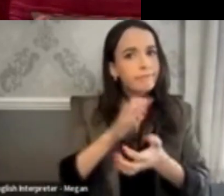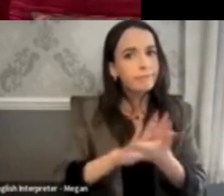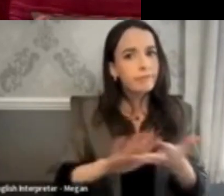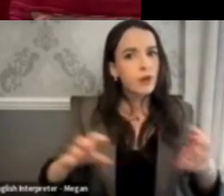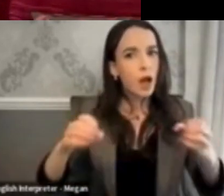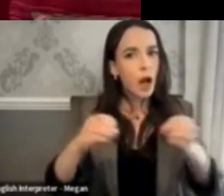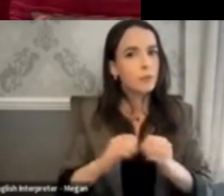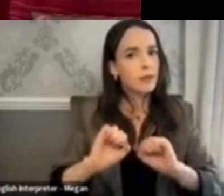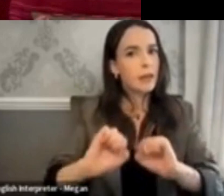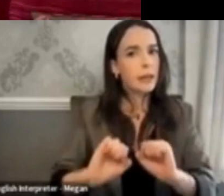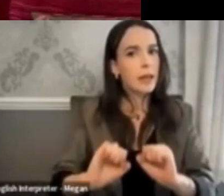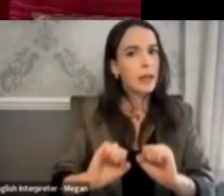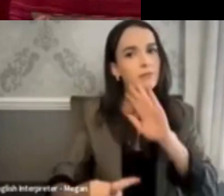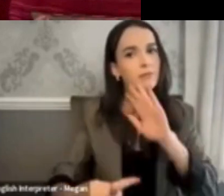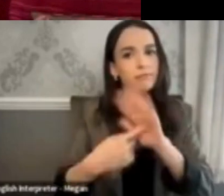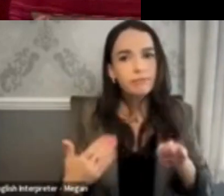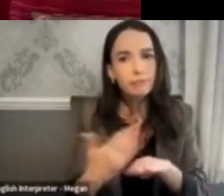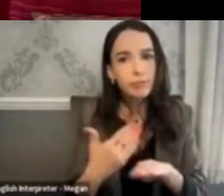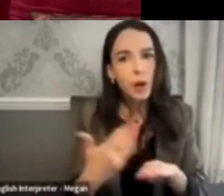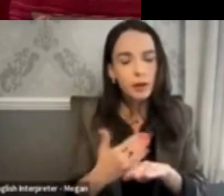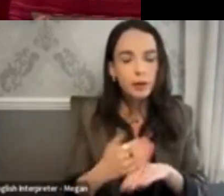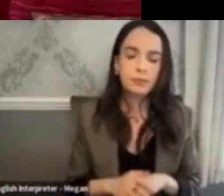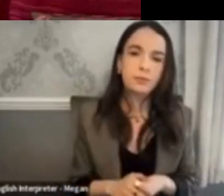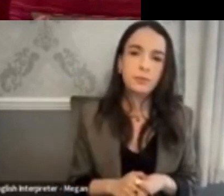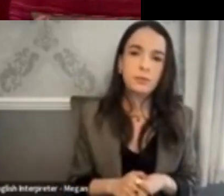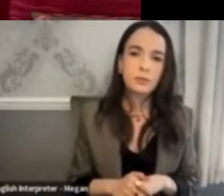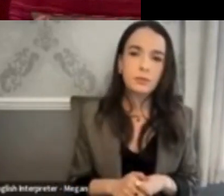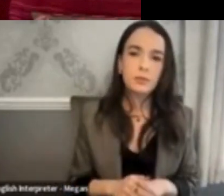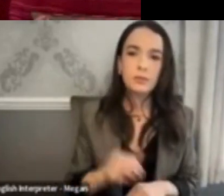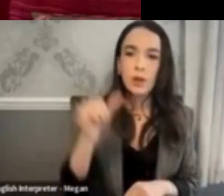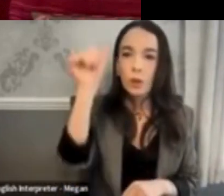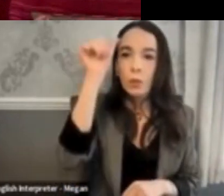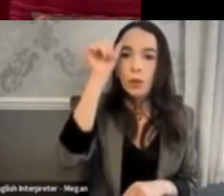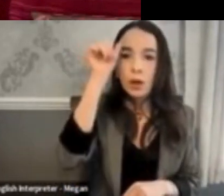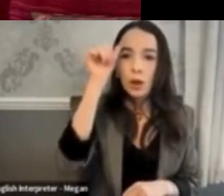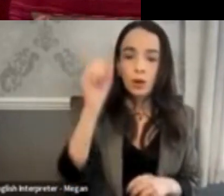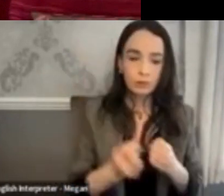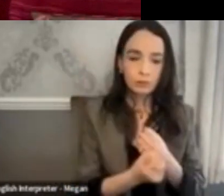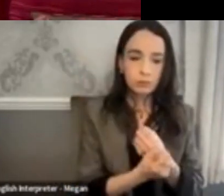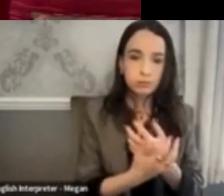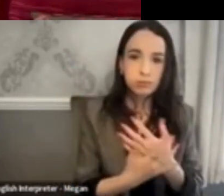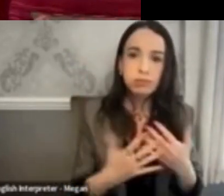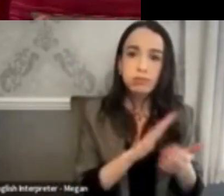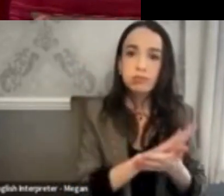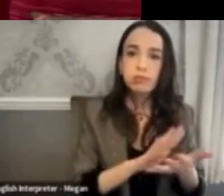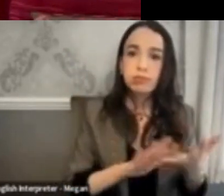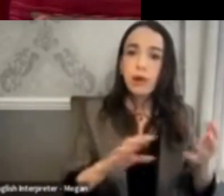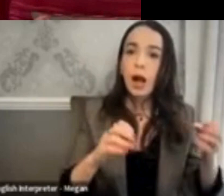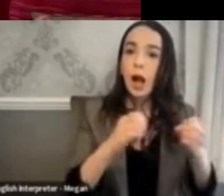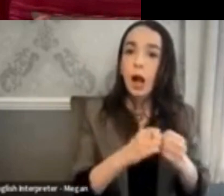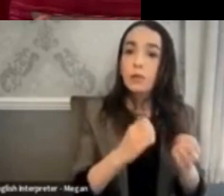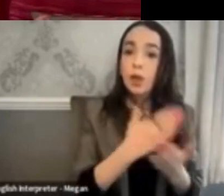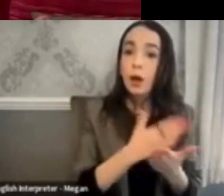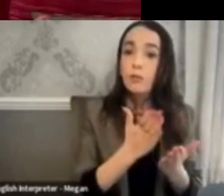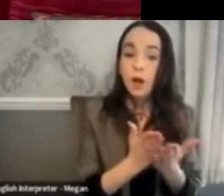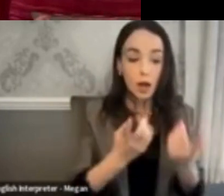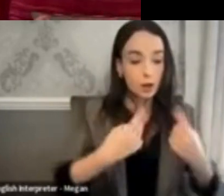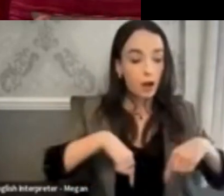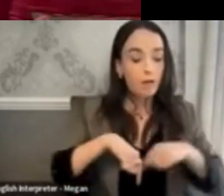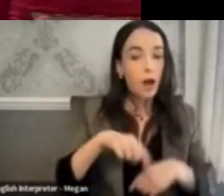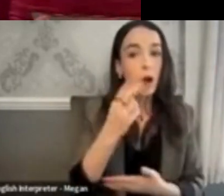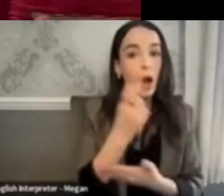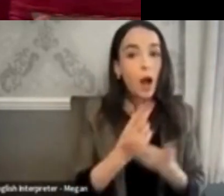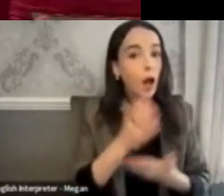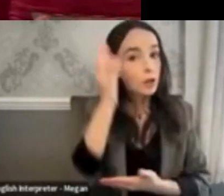leading. We know many hubs have been part of work that the Arts Council is doing in places across the country